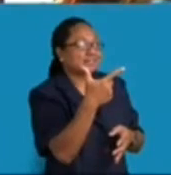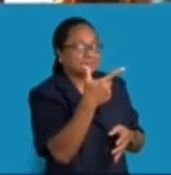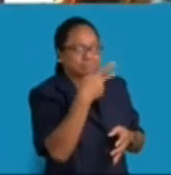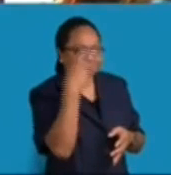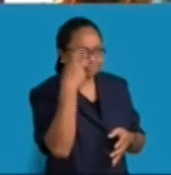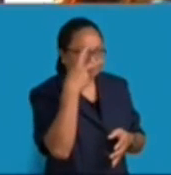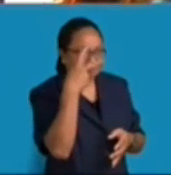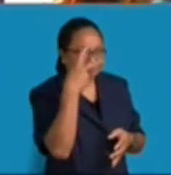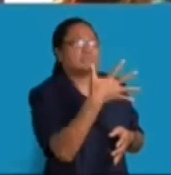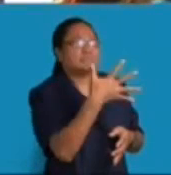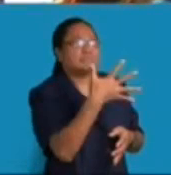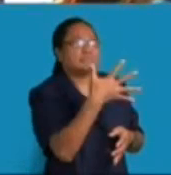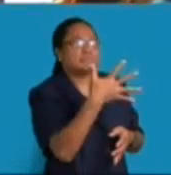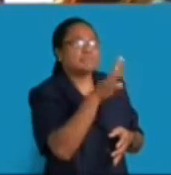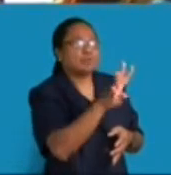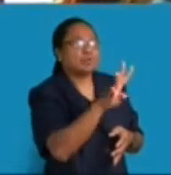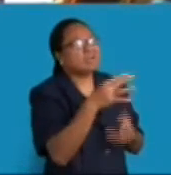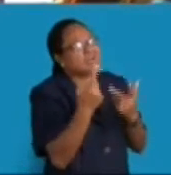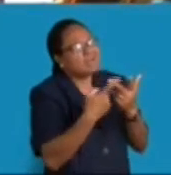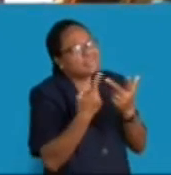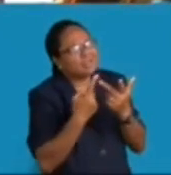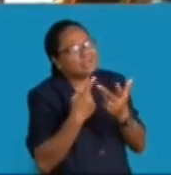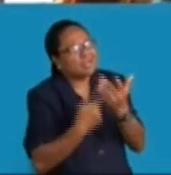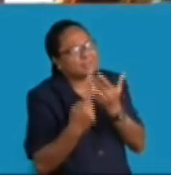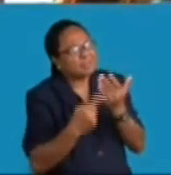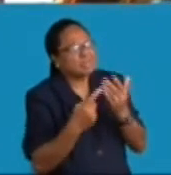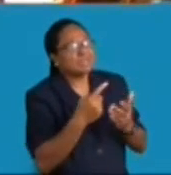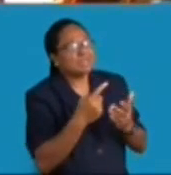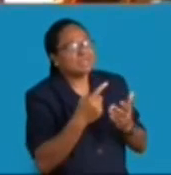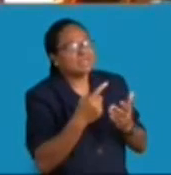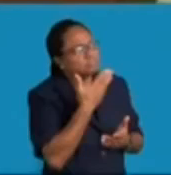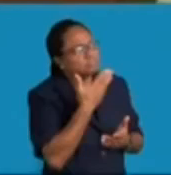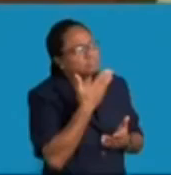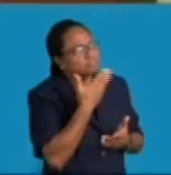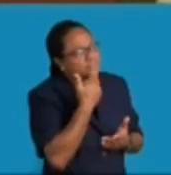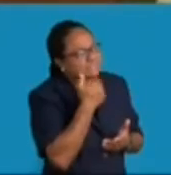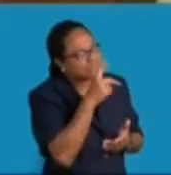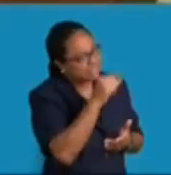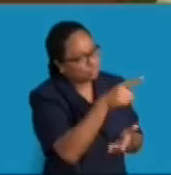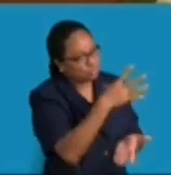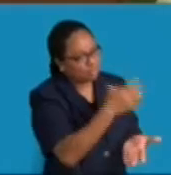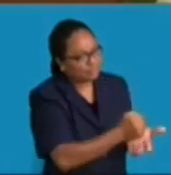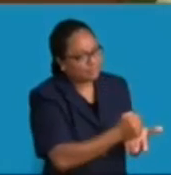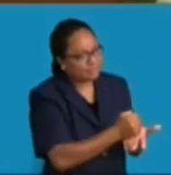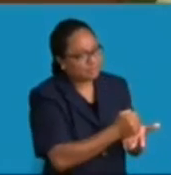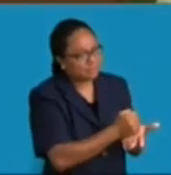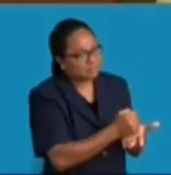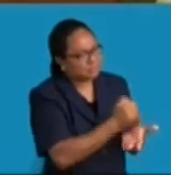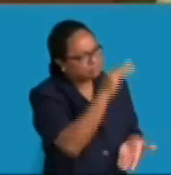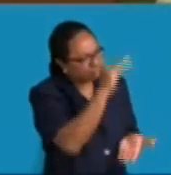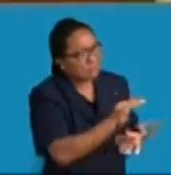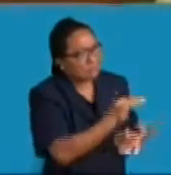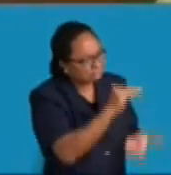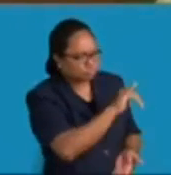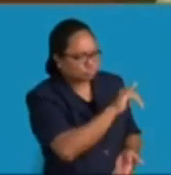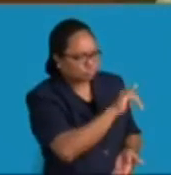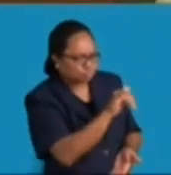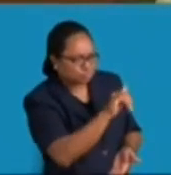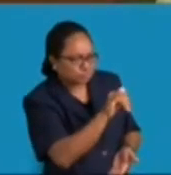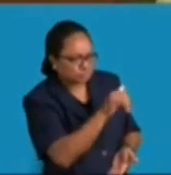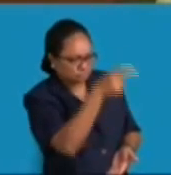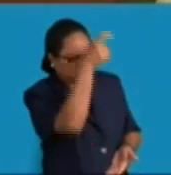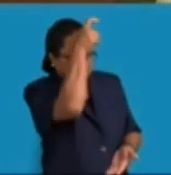cases, and other offences 96. Could the Honourable Minister confirm to this House whether really there is a decrease or there is an